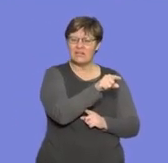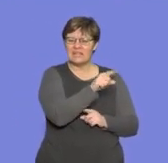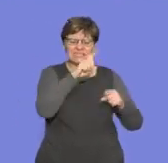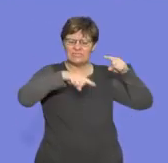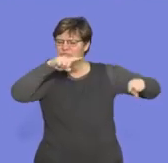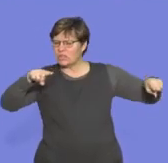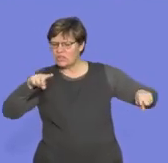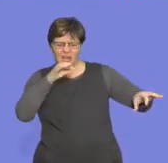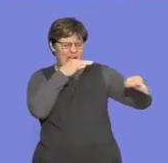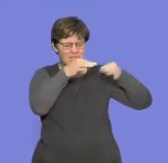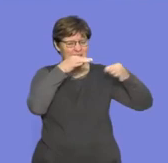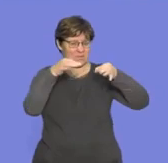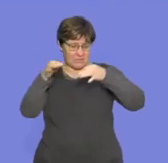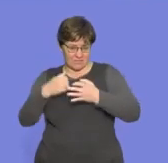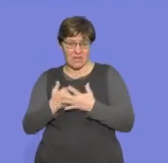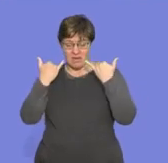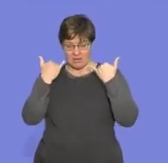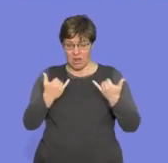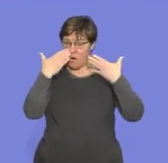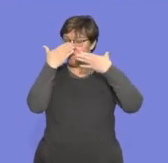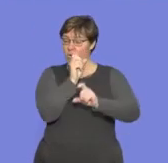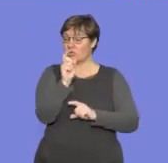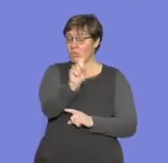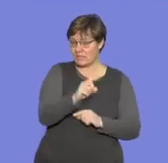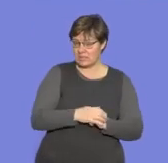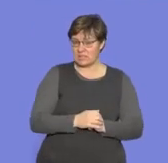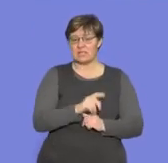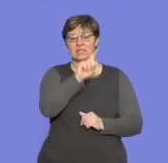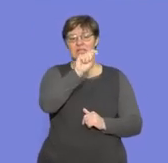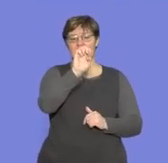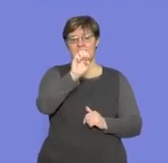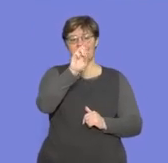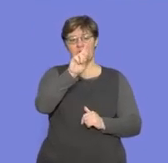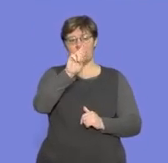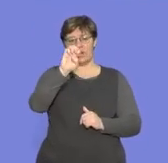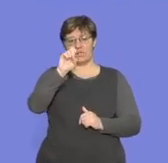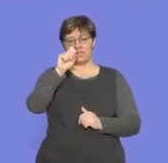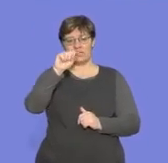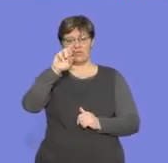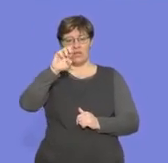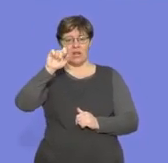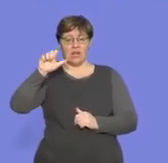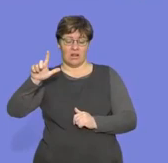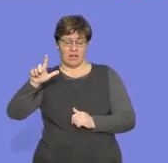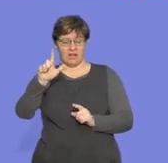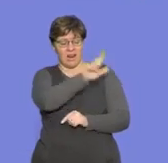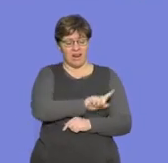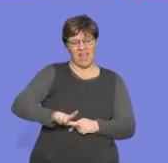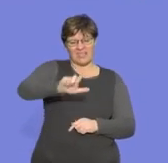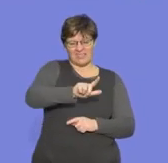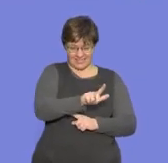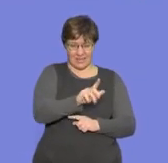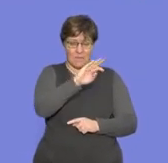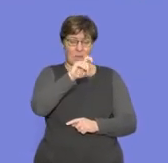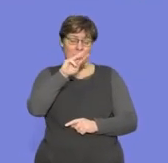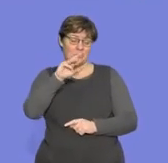are. In our segment now, we're going to be focusing on the terrestrial biomes of South Africa. As I mentioned, it's important that